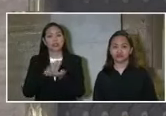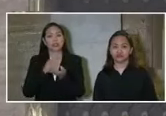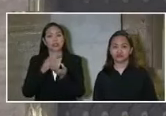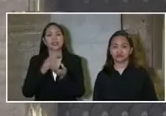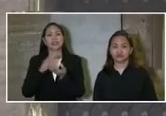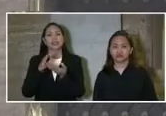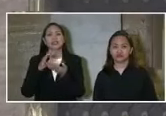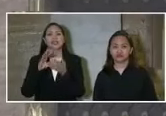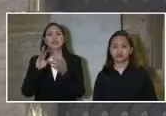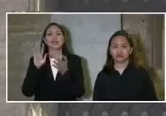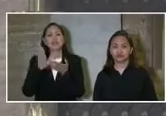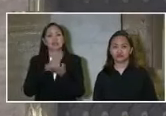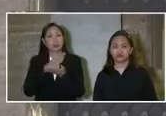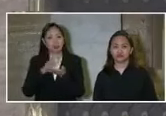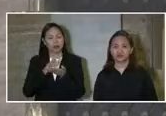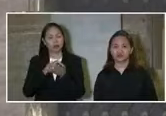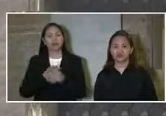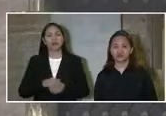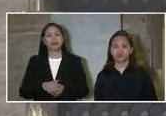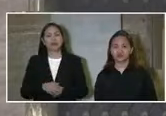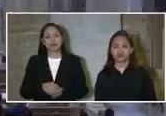pananagutan.